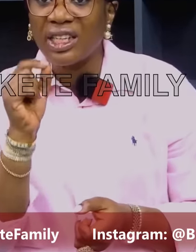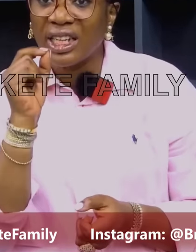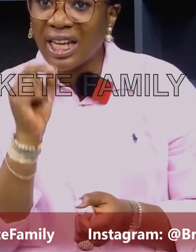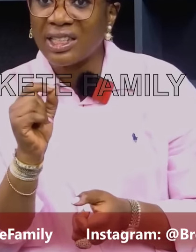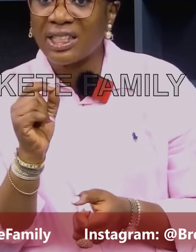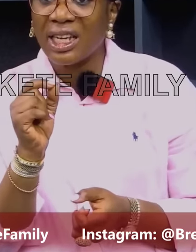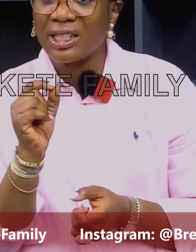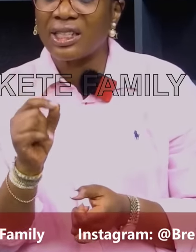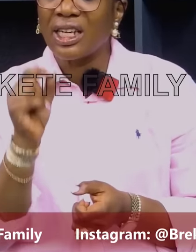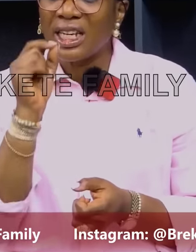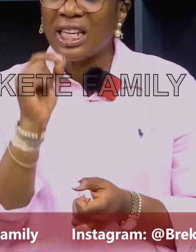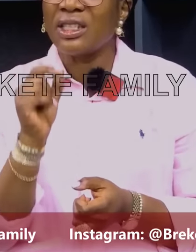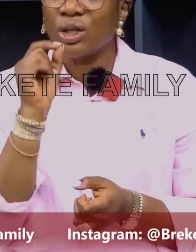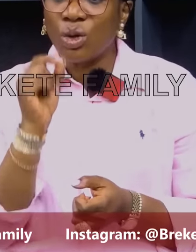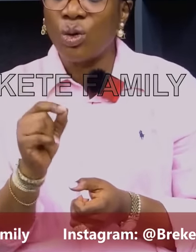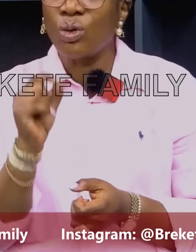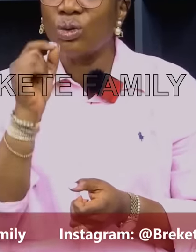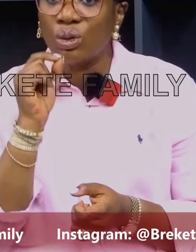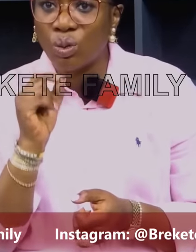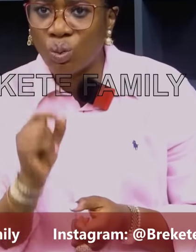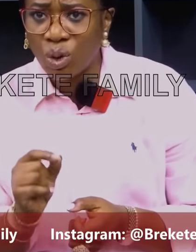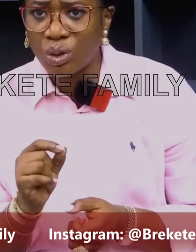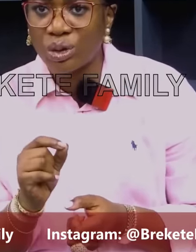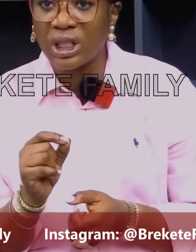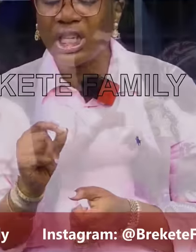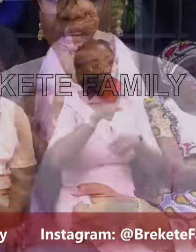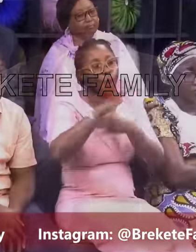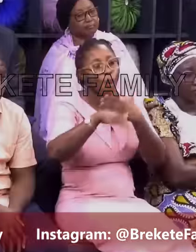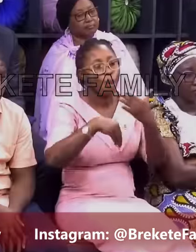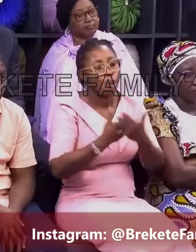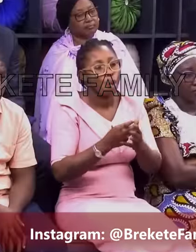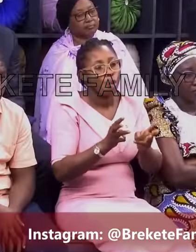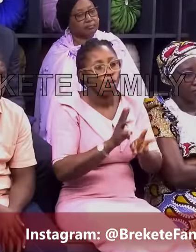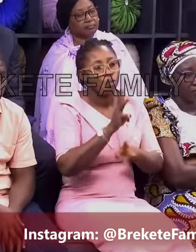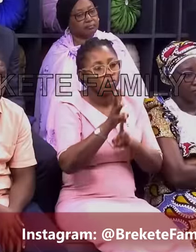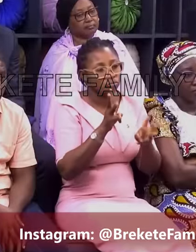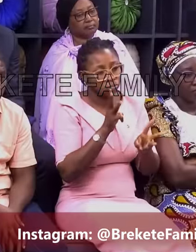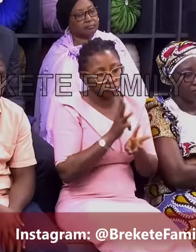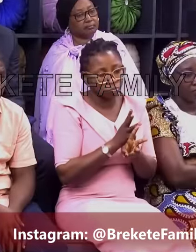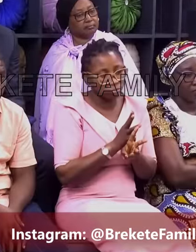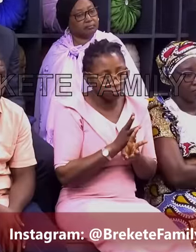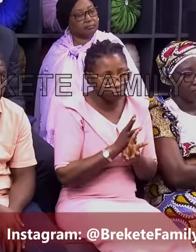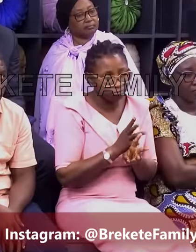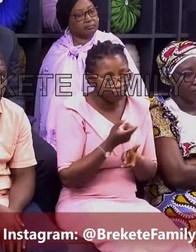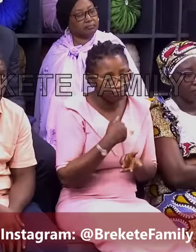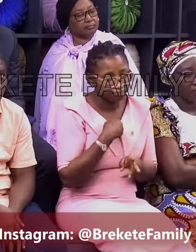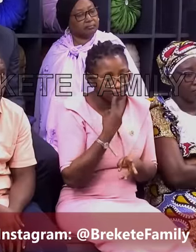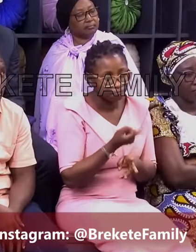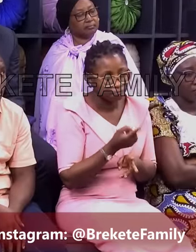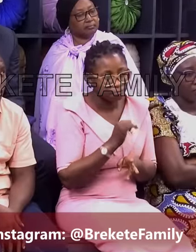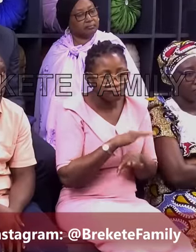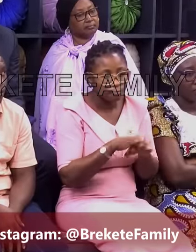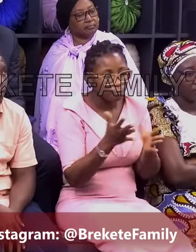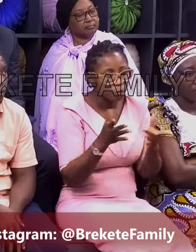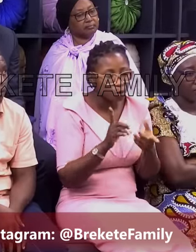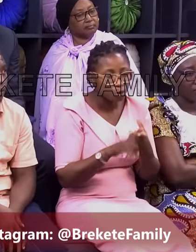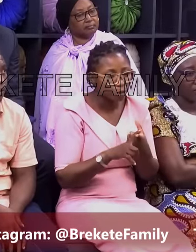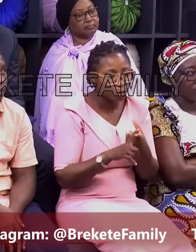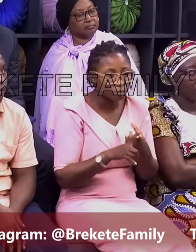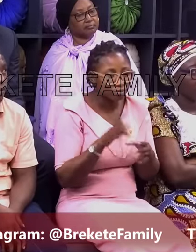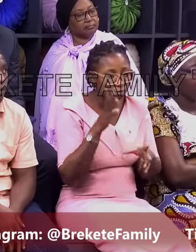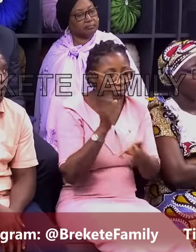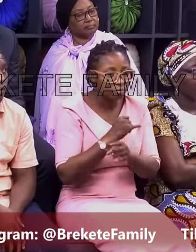early cancers in the whole world and I am saying I don't even want to catch it